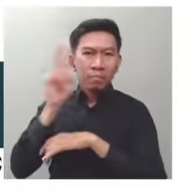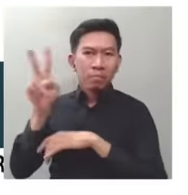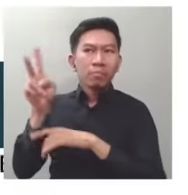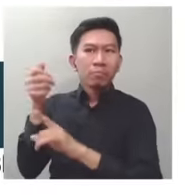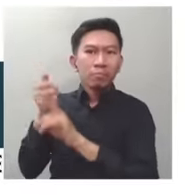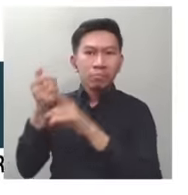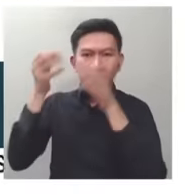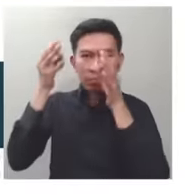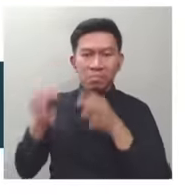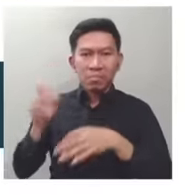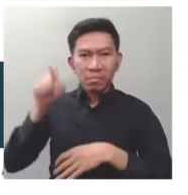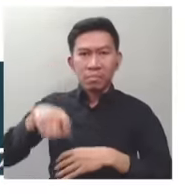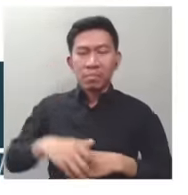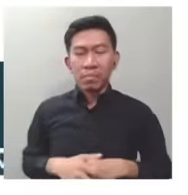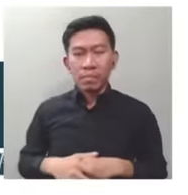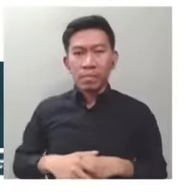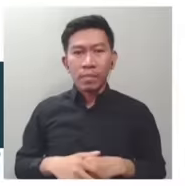Because